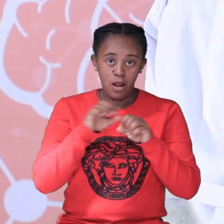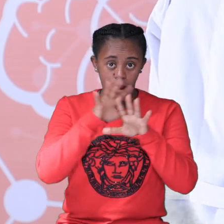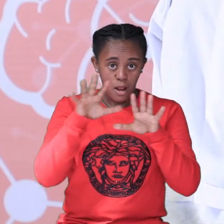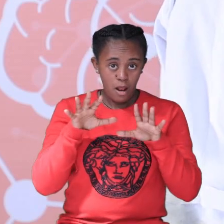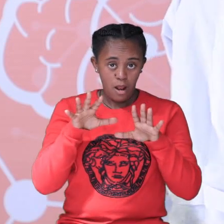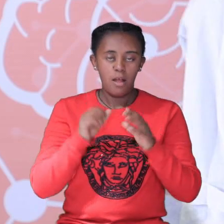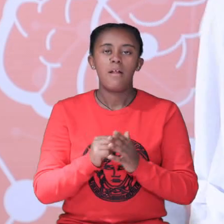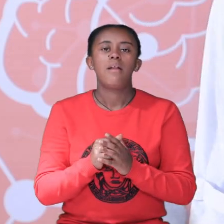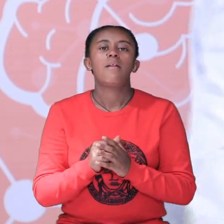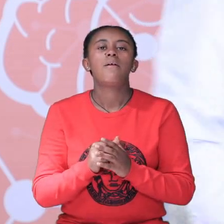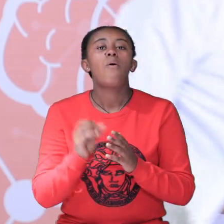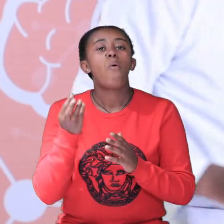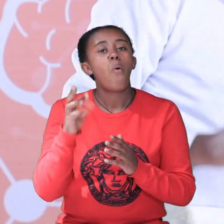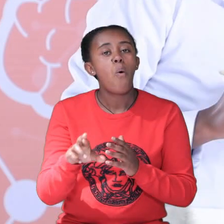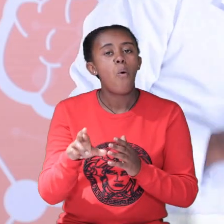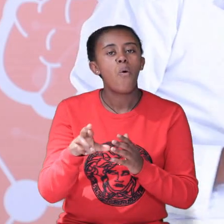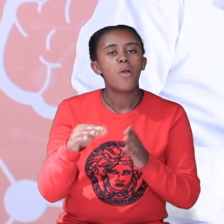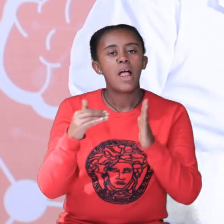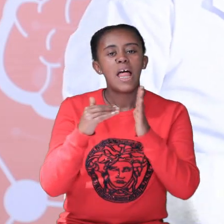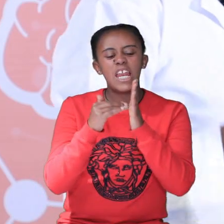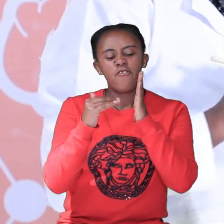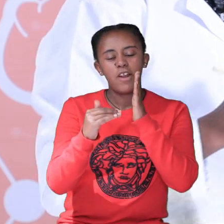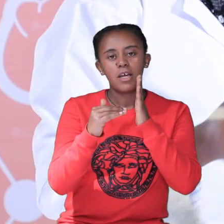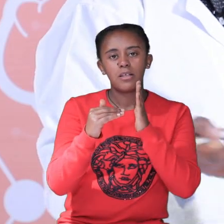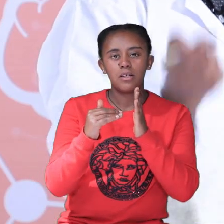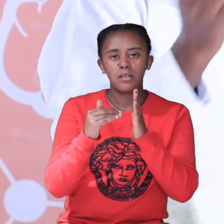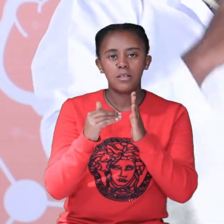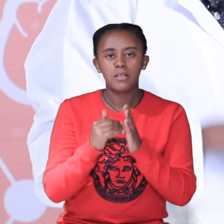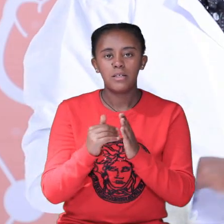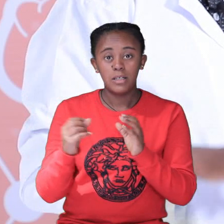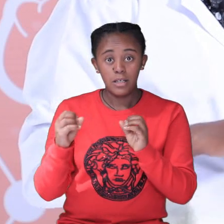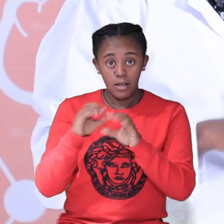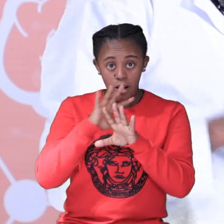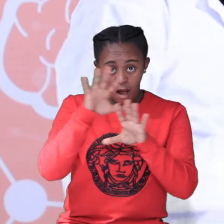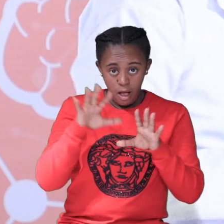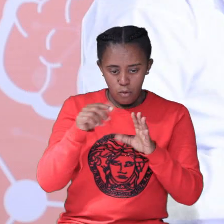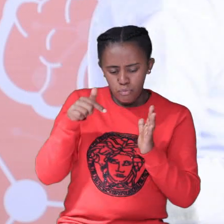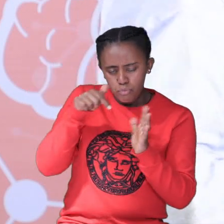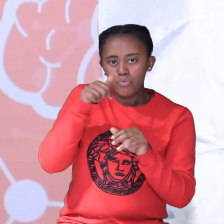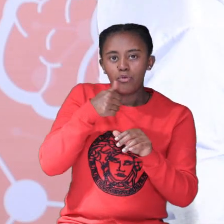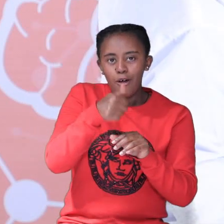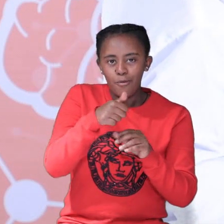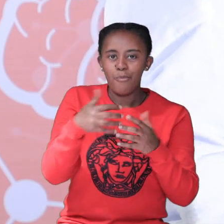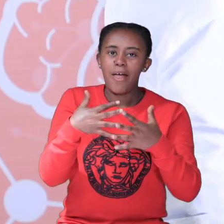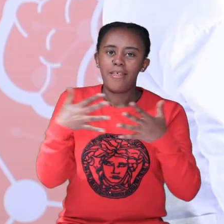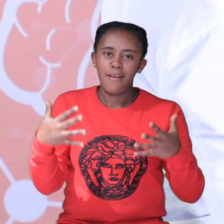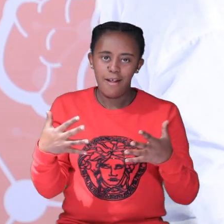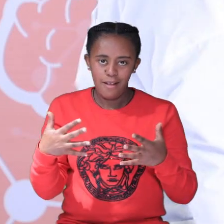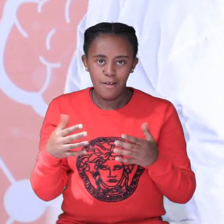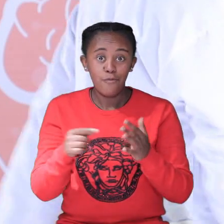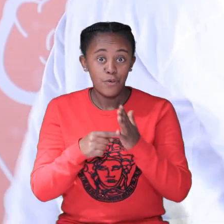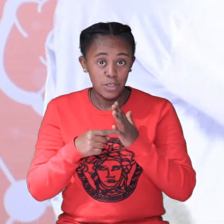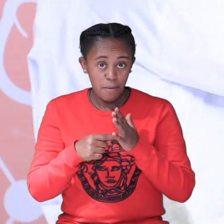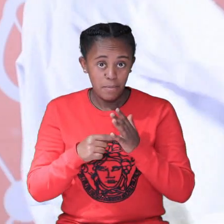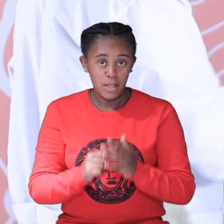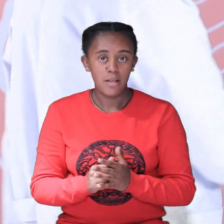Absorbed by the materials or reflected on the light reflects on the material. For example,